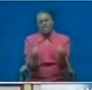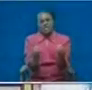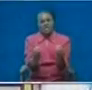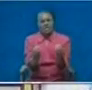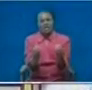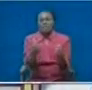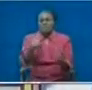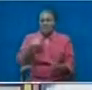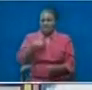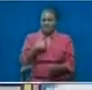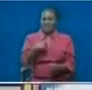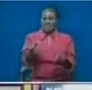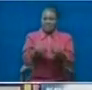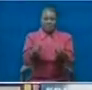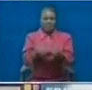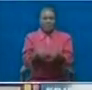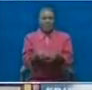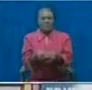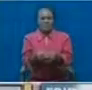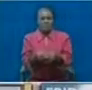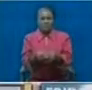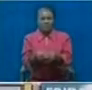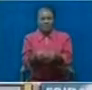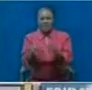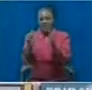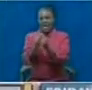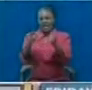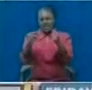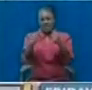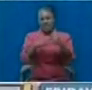how old we are. I feel I'm 18, man. Okay.